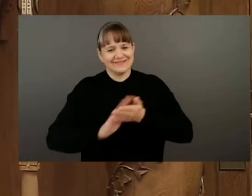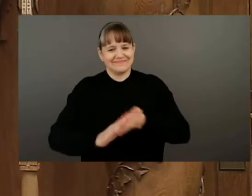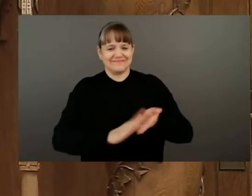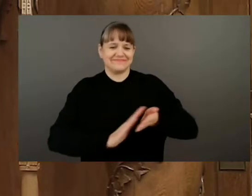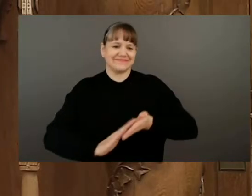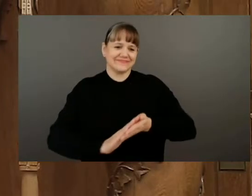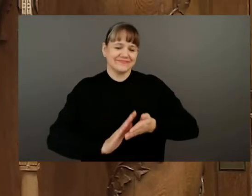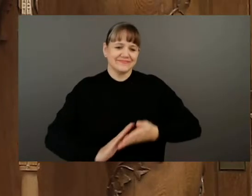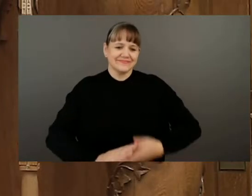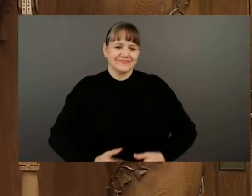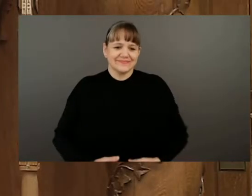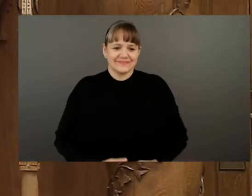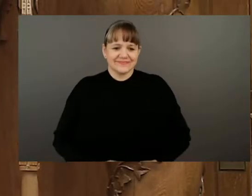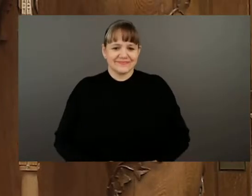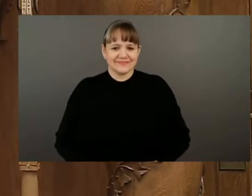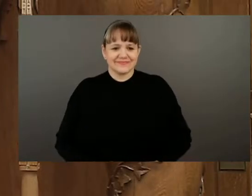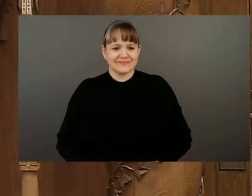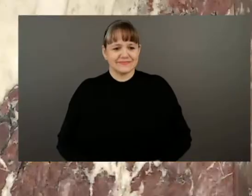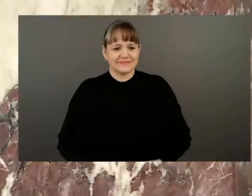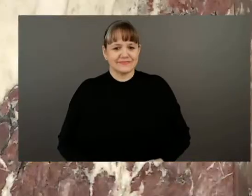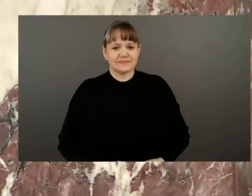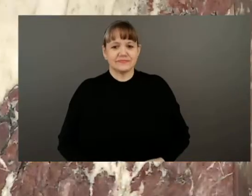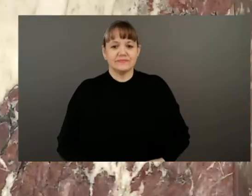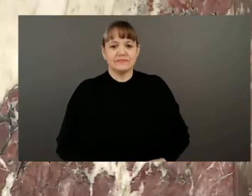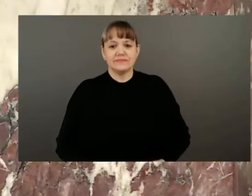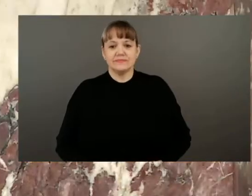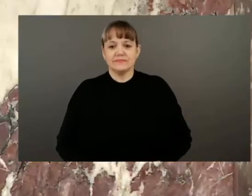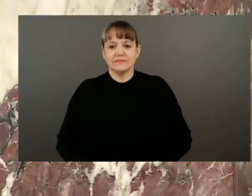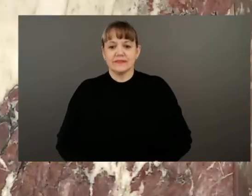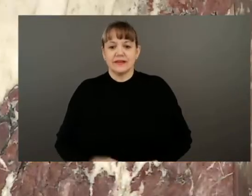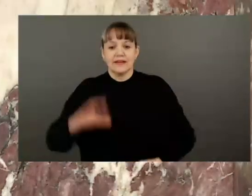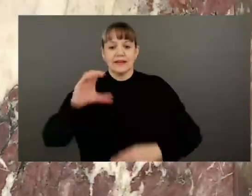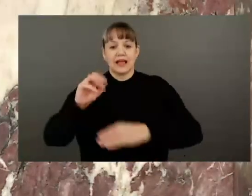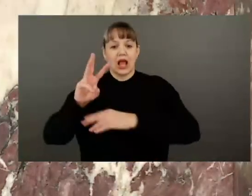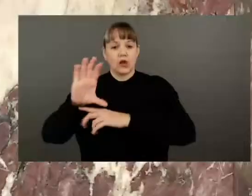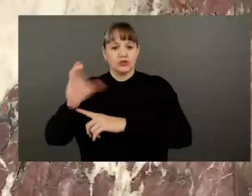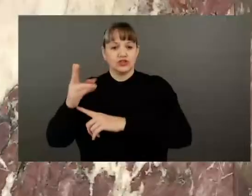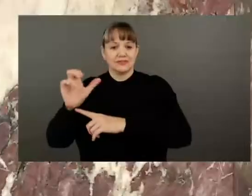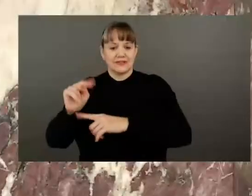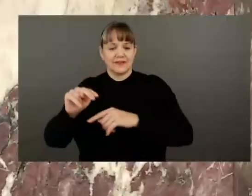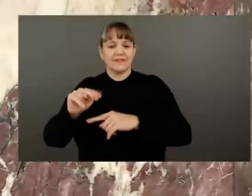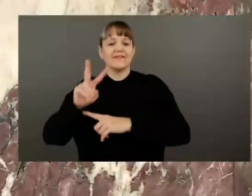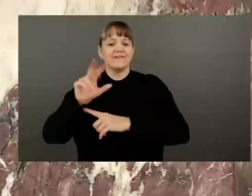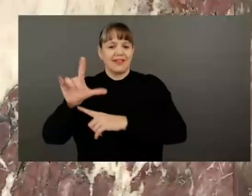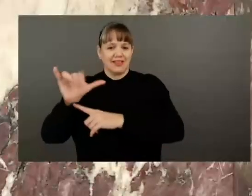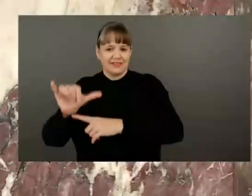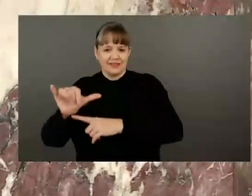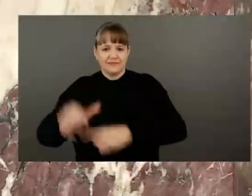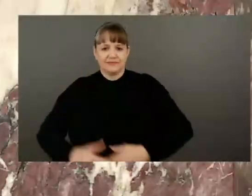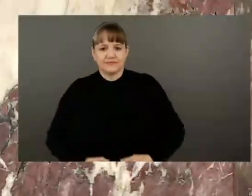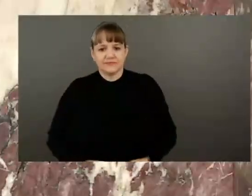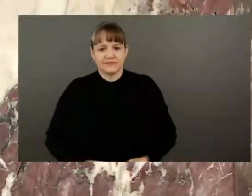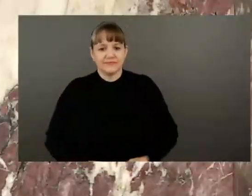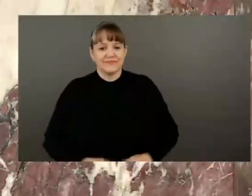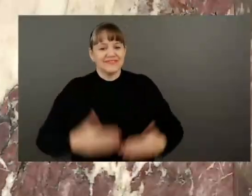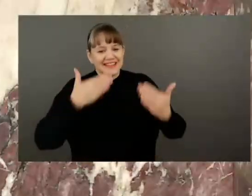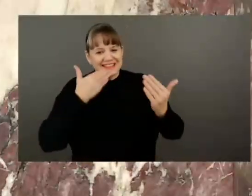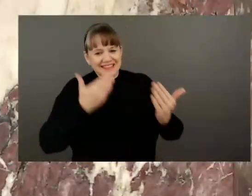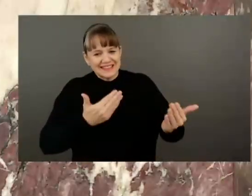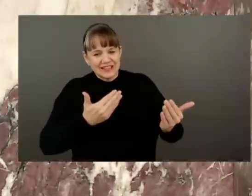Member for Cochin Valley. Thank you, Honourable Speaker. So many times I wanted to get up to say something